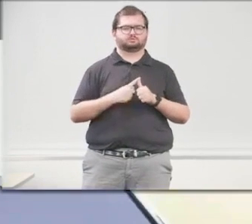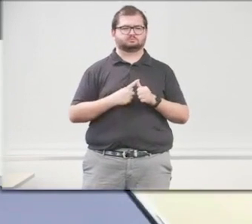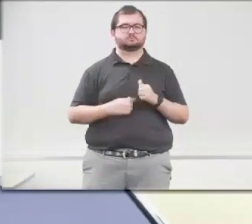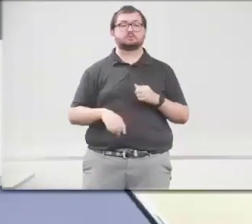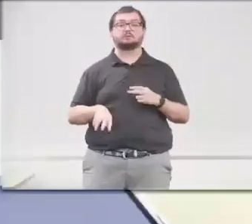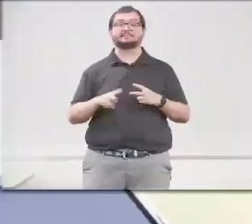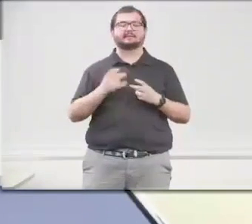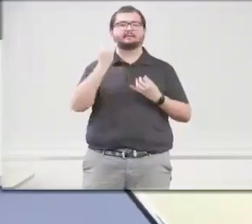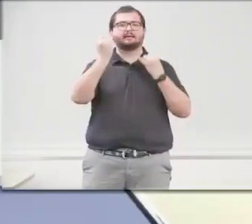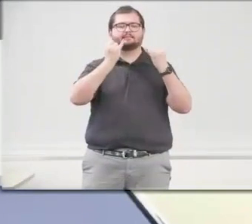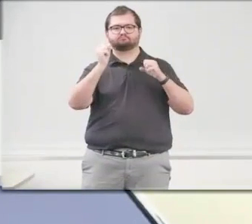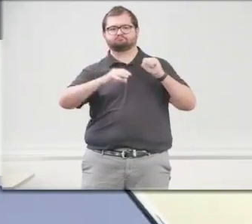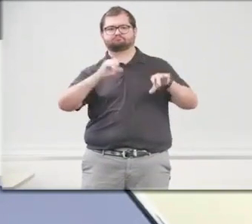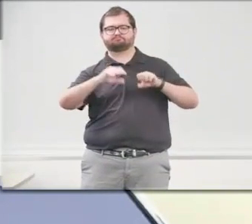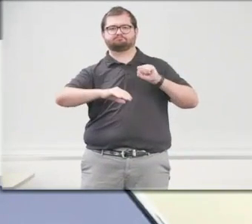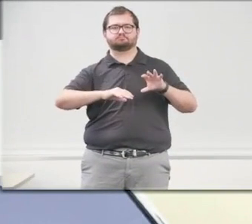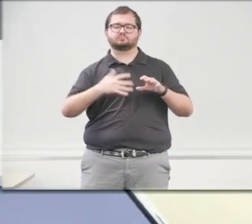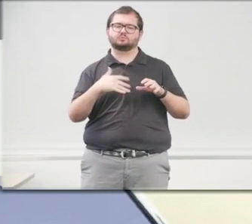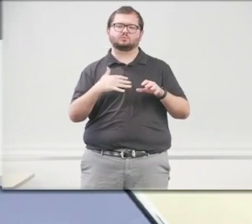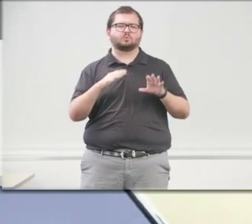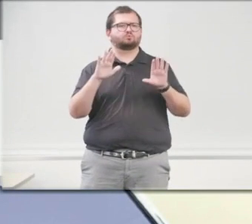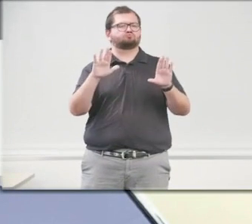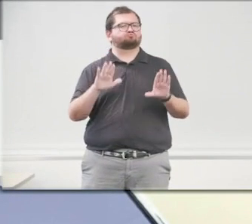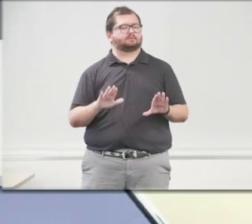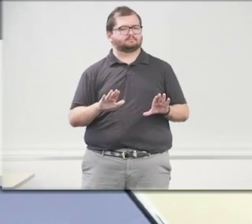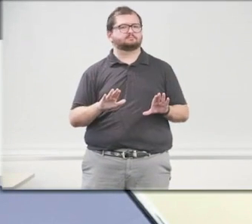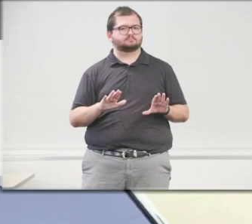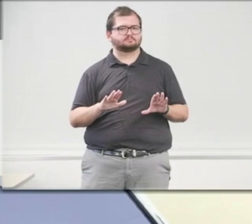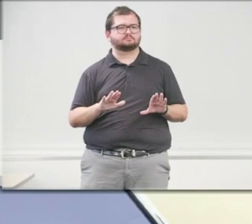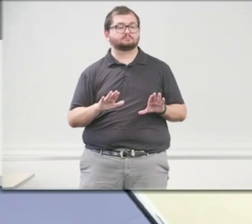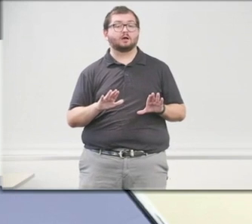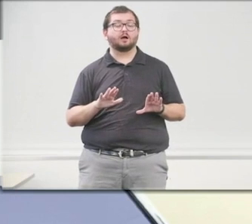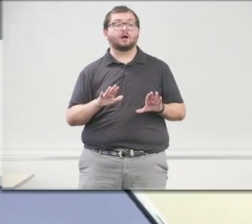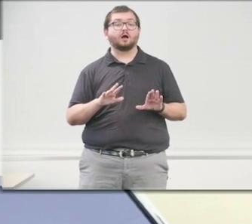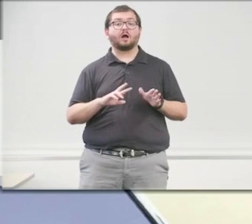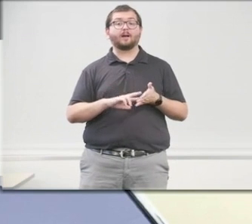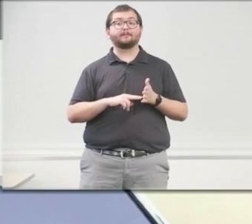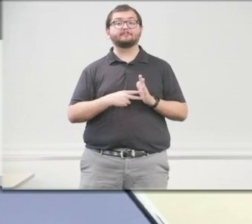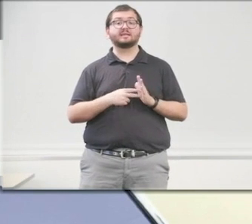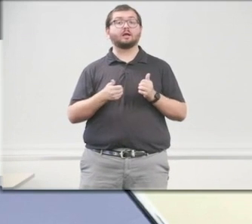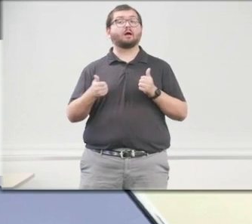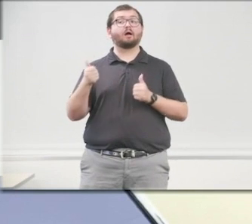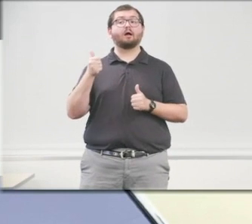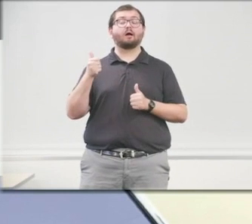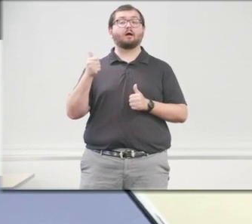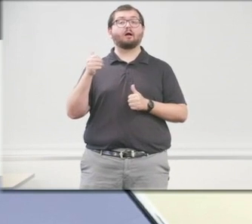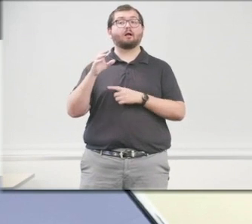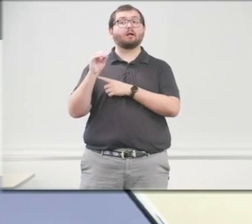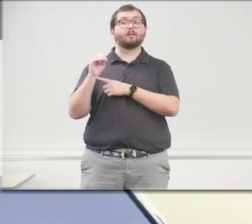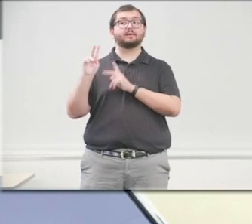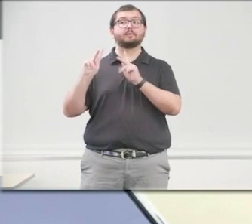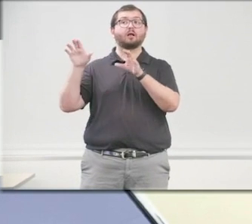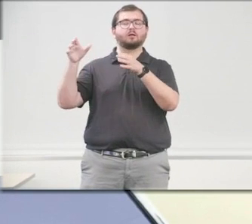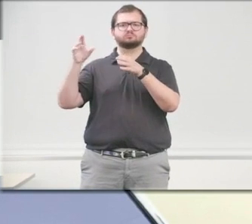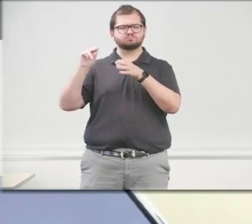Brainstorming is always a wonderful idea, and it doesn't just have to be the head of the company or your top people. Get your